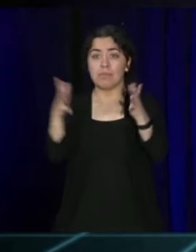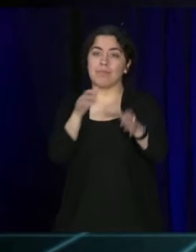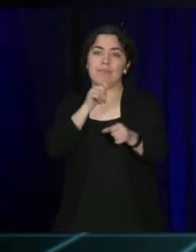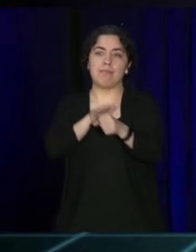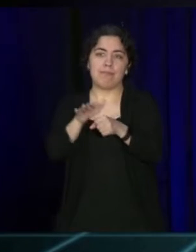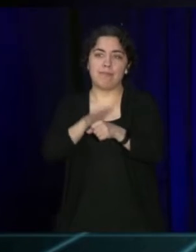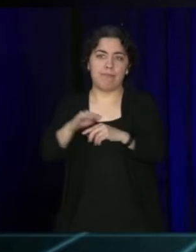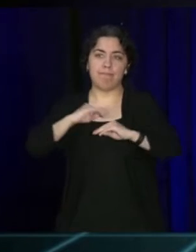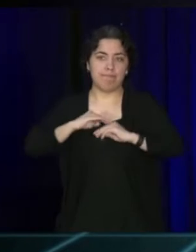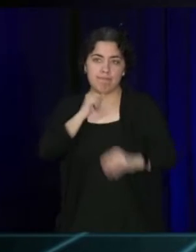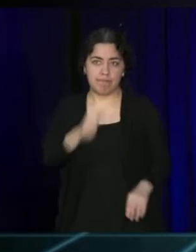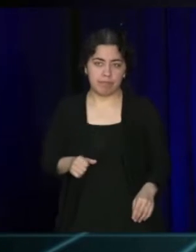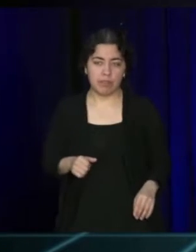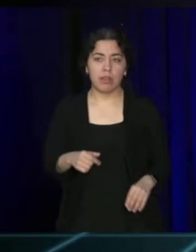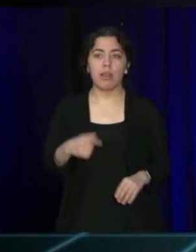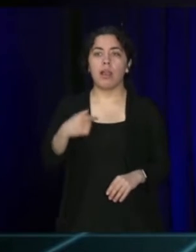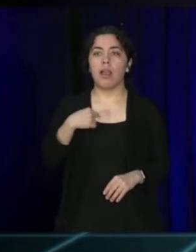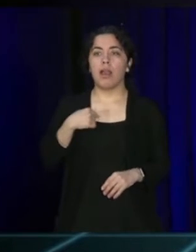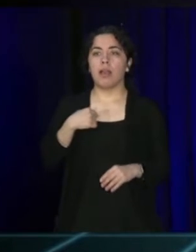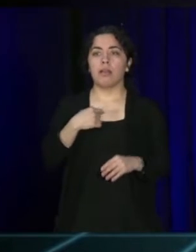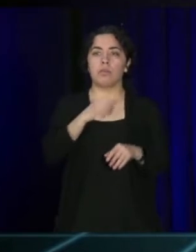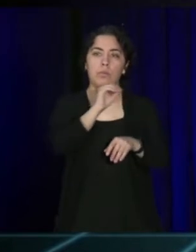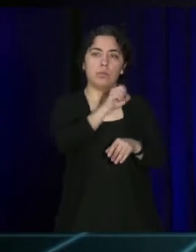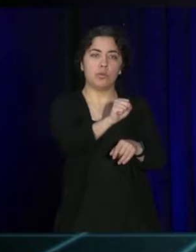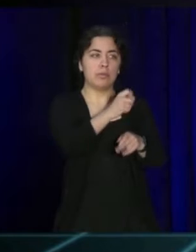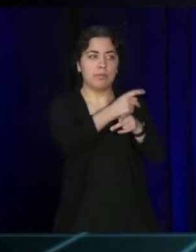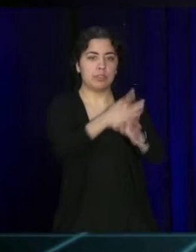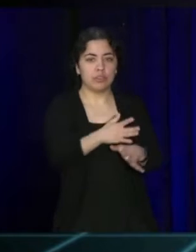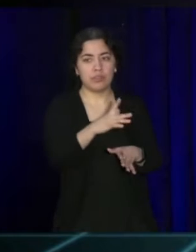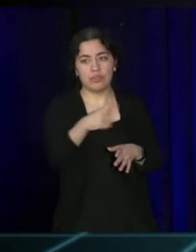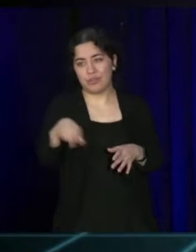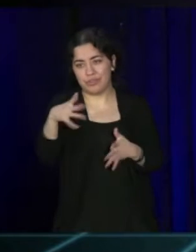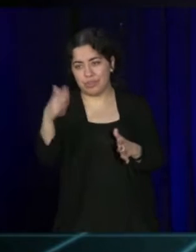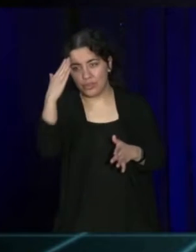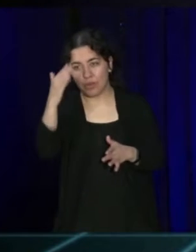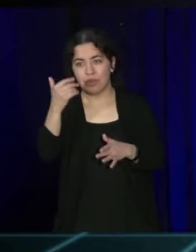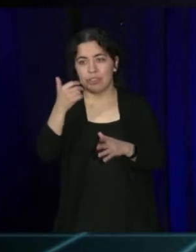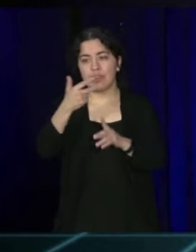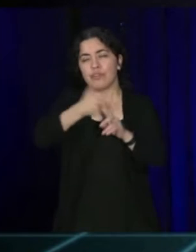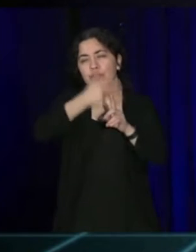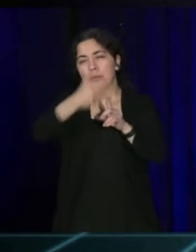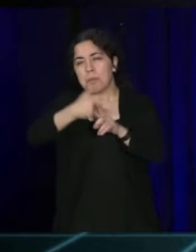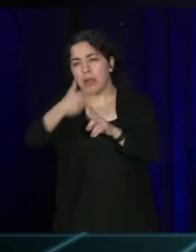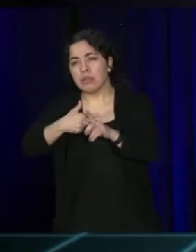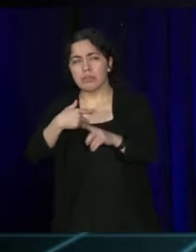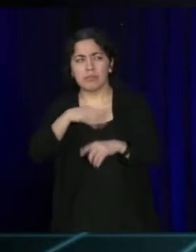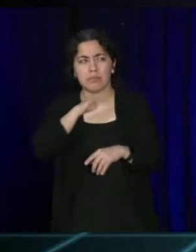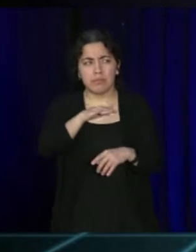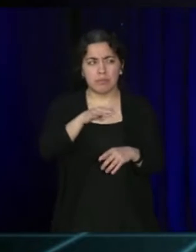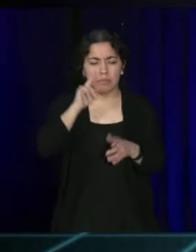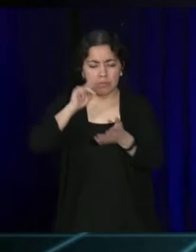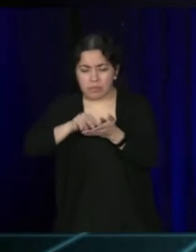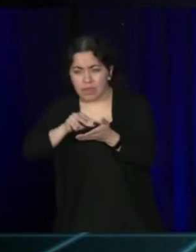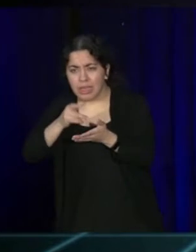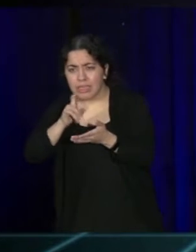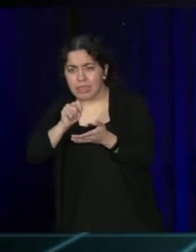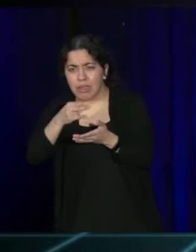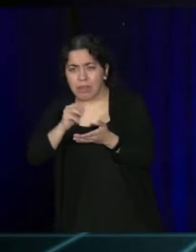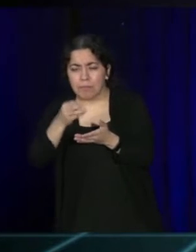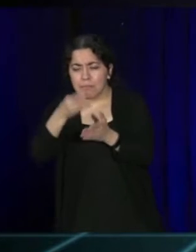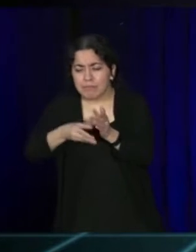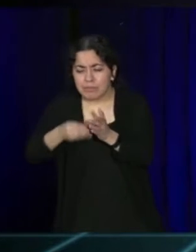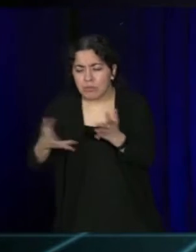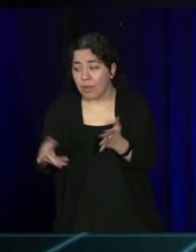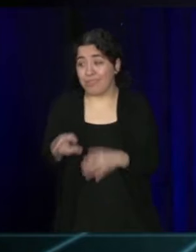job was, I would meet with open source maintainers, all the ones you've heard of, every quarter at GitHub and find out, okay, what's missing. And overwhelmingly, this came up a